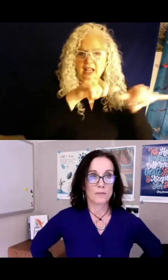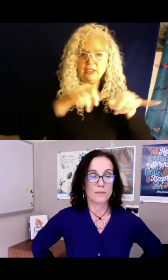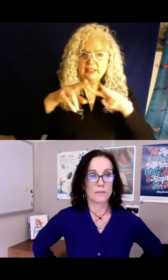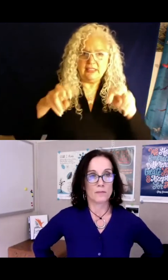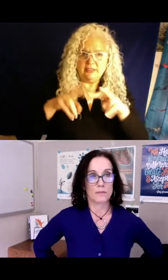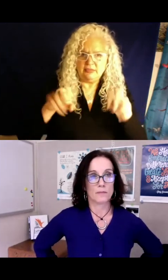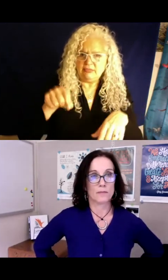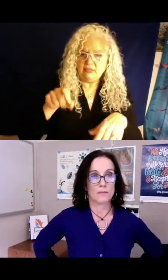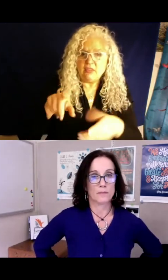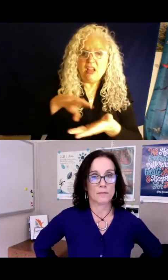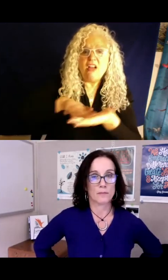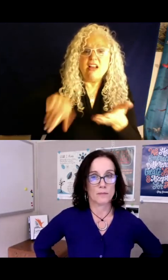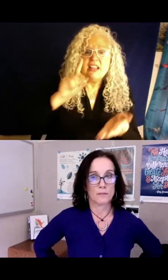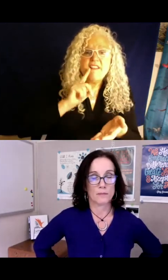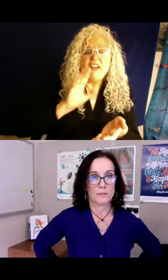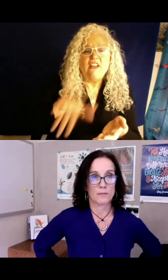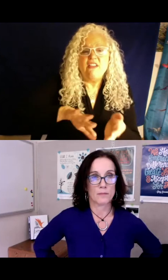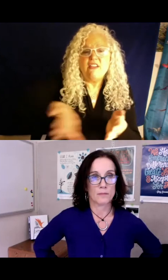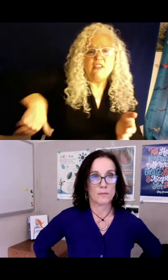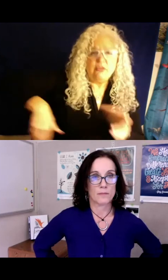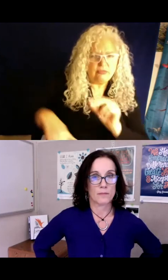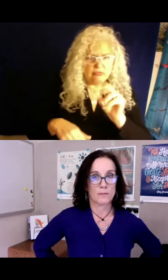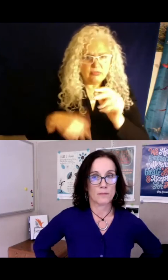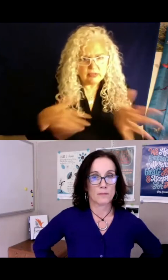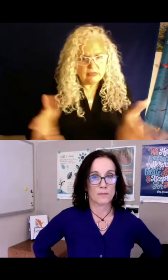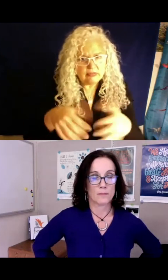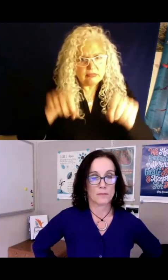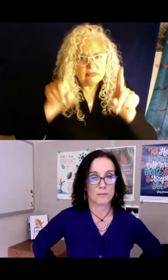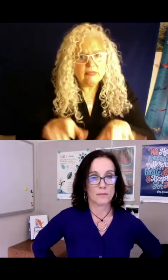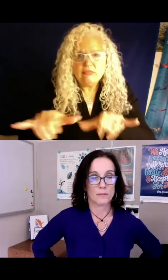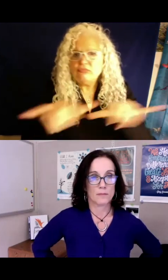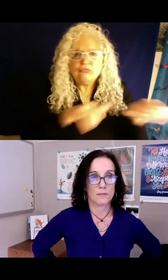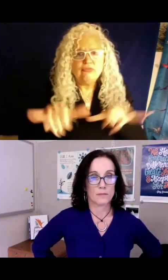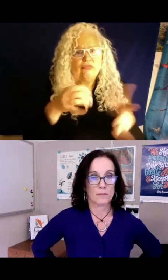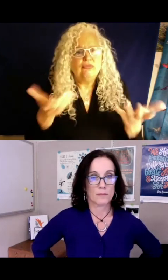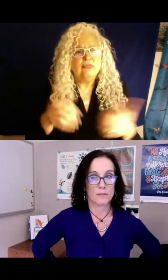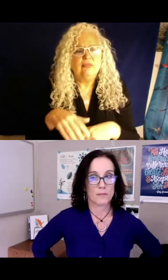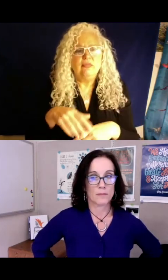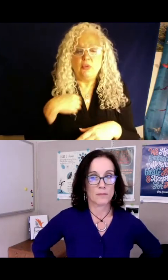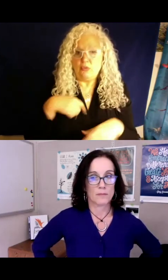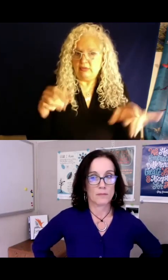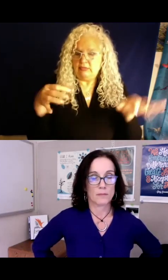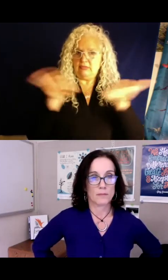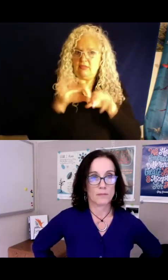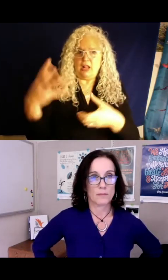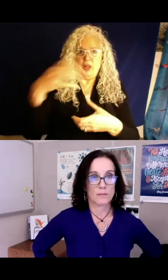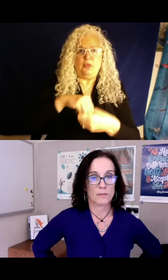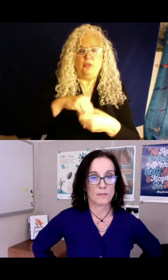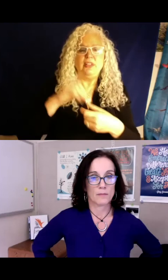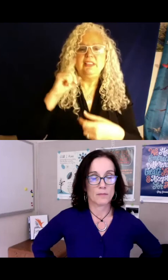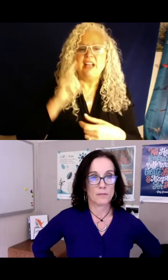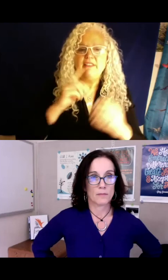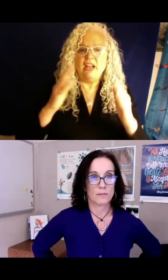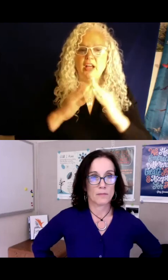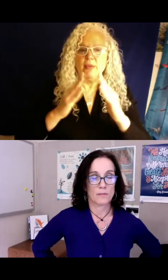Students take the state standard testing. We don't, the same